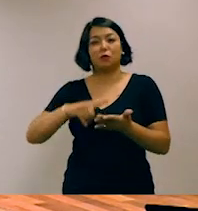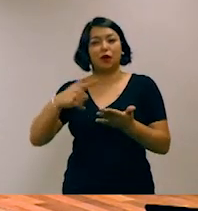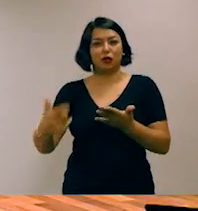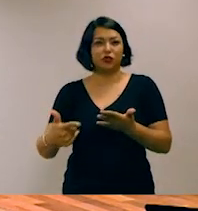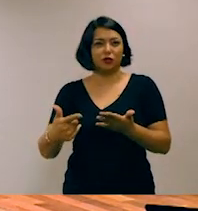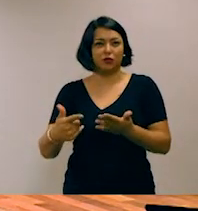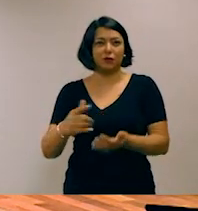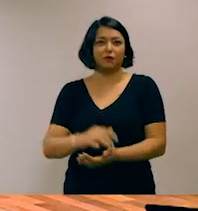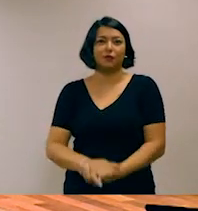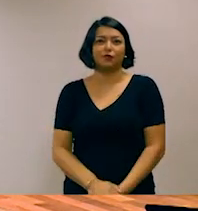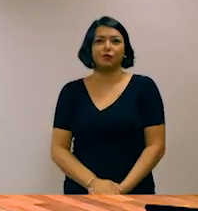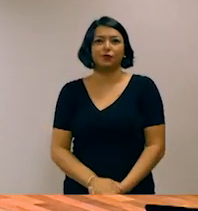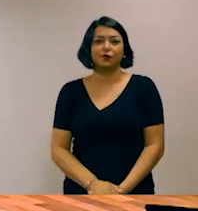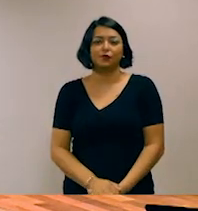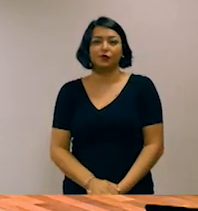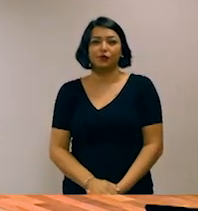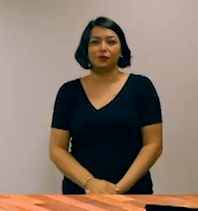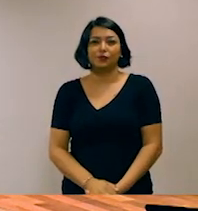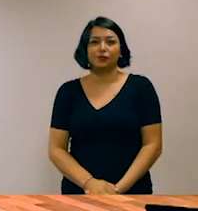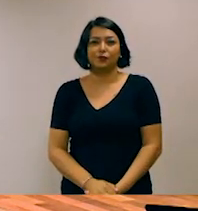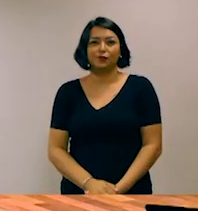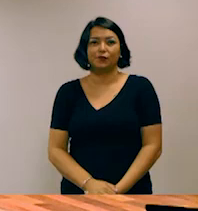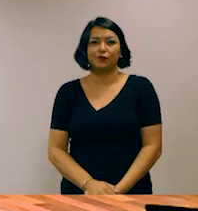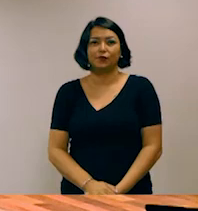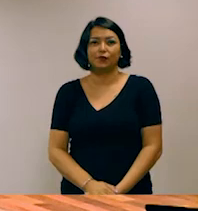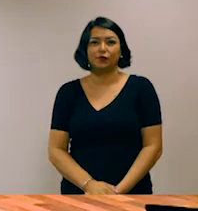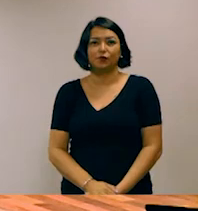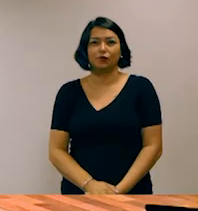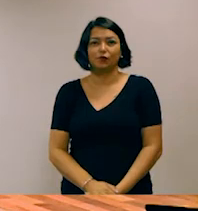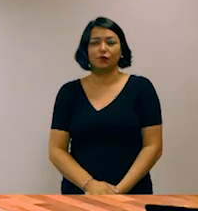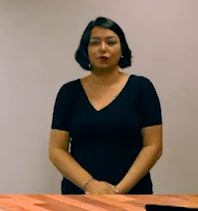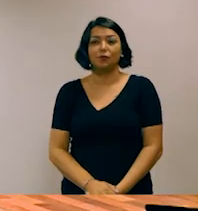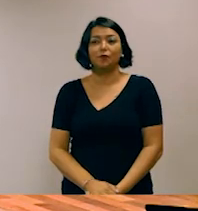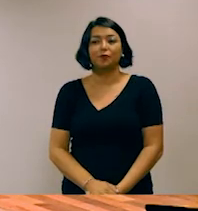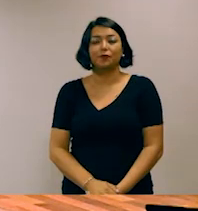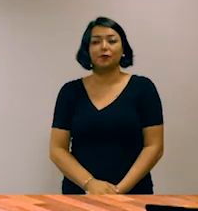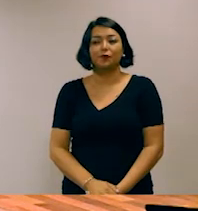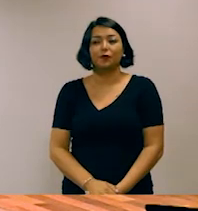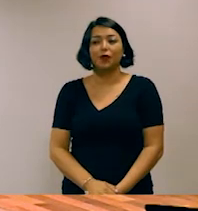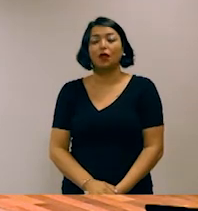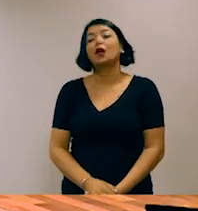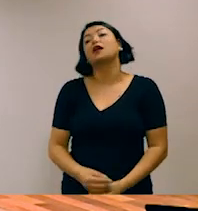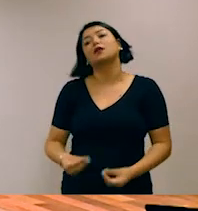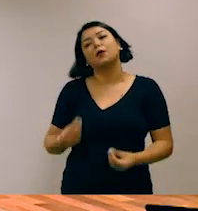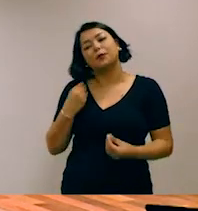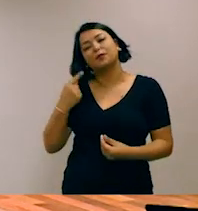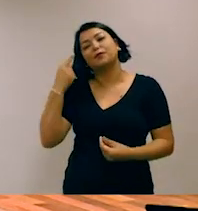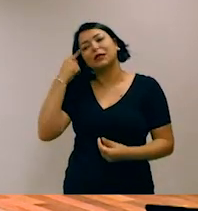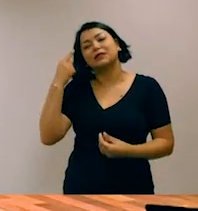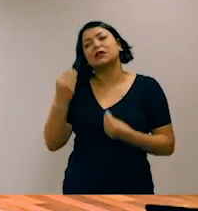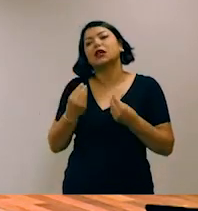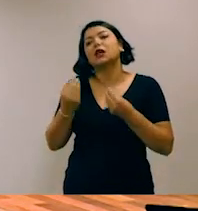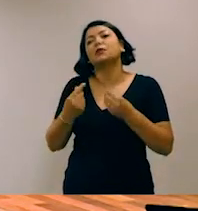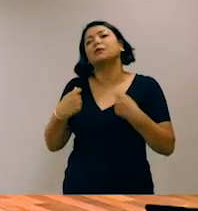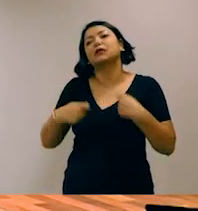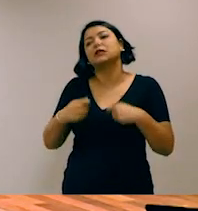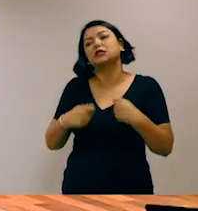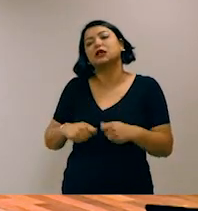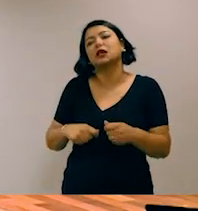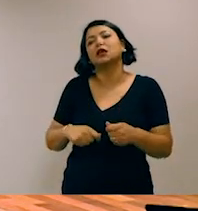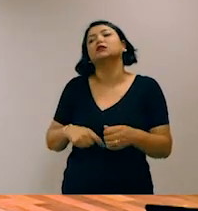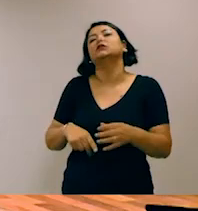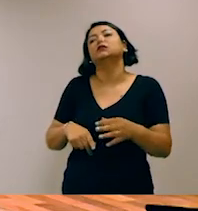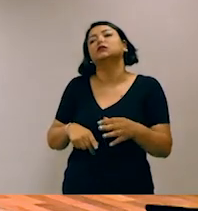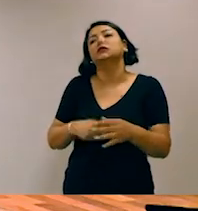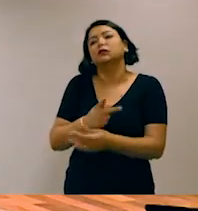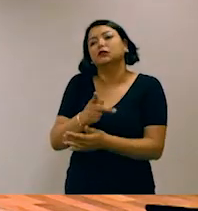100 and 120 pages, the long duration movies. And so I wanted to work with the scripts, and I had